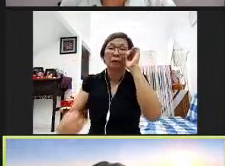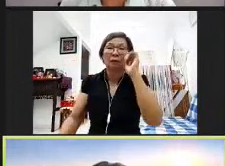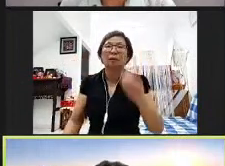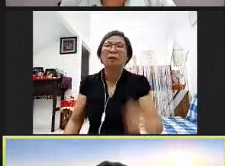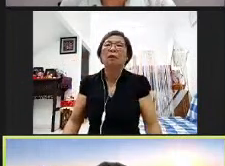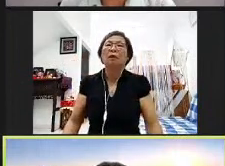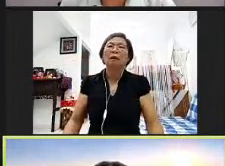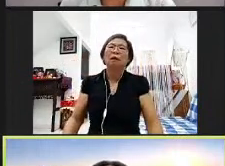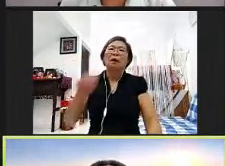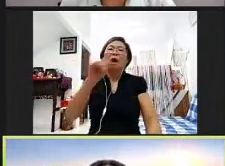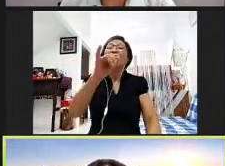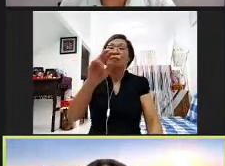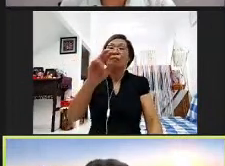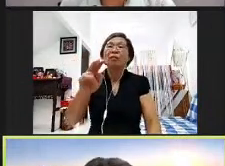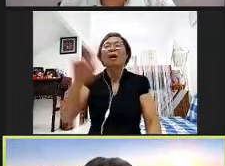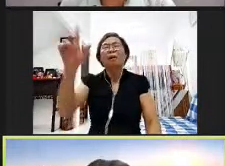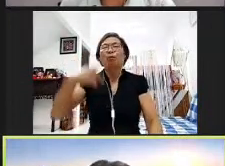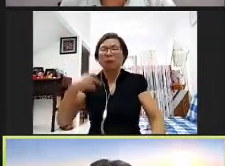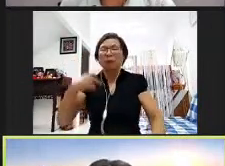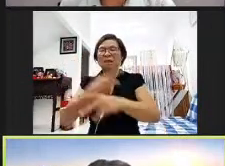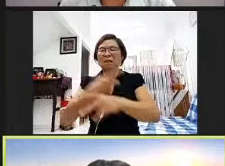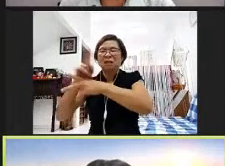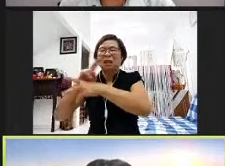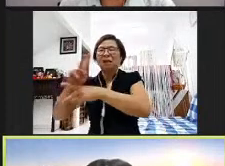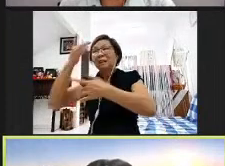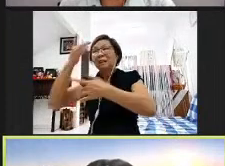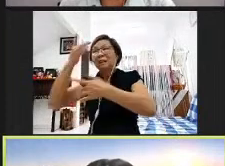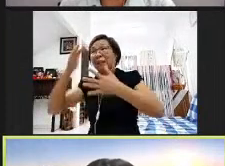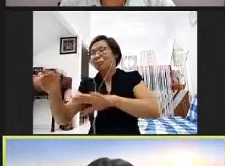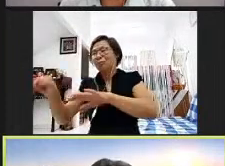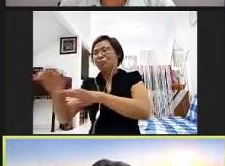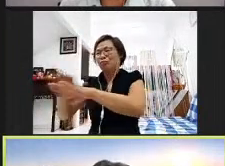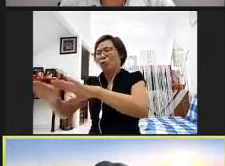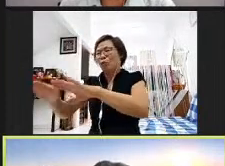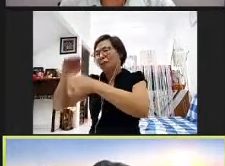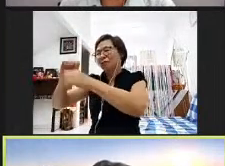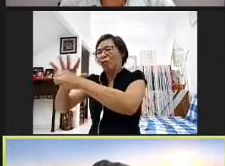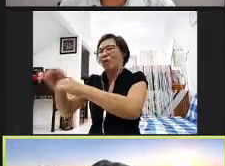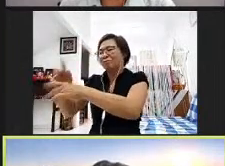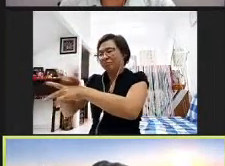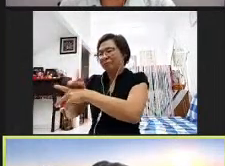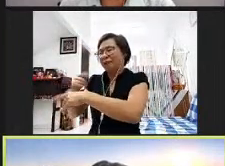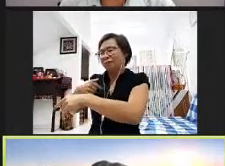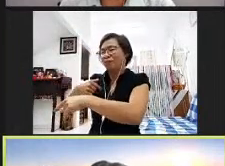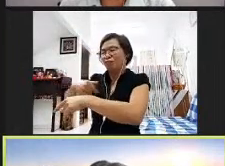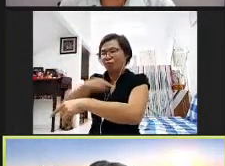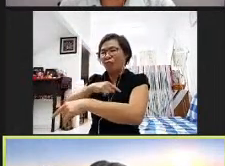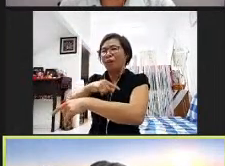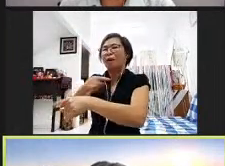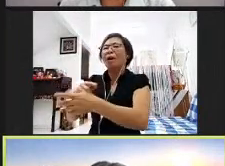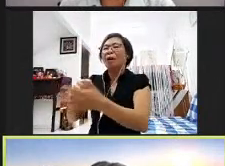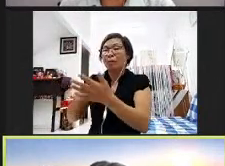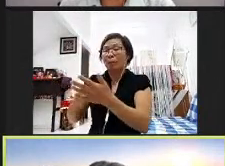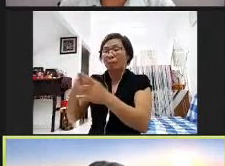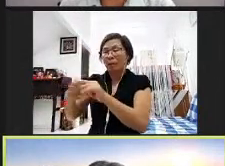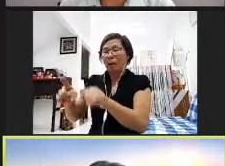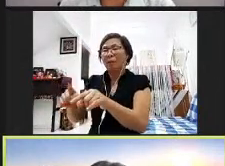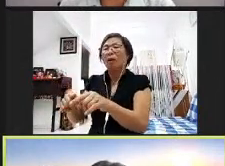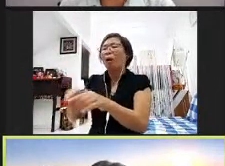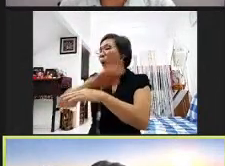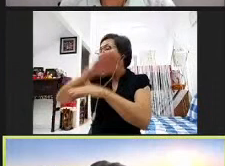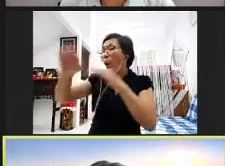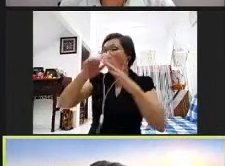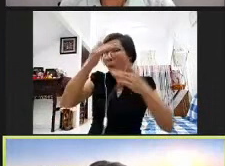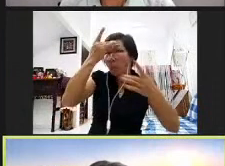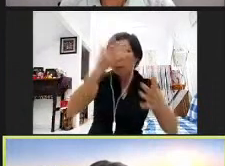patients, but we take care of other patients who are not COVID. And then we have to treat every patient